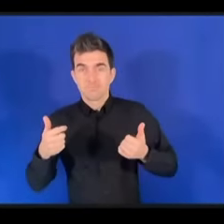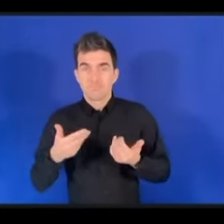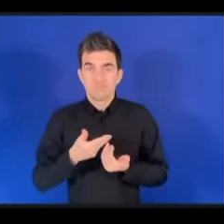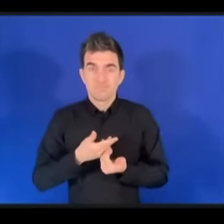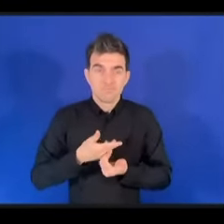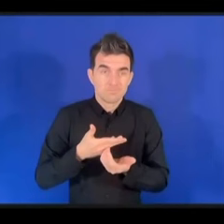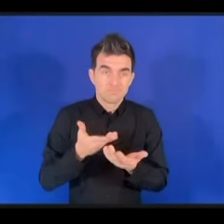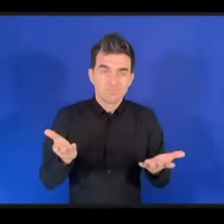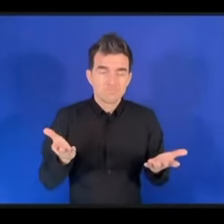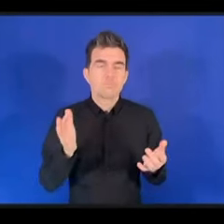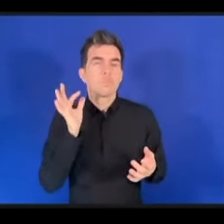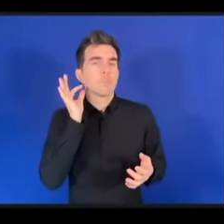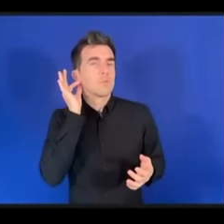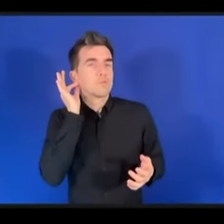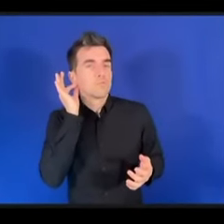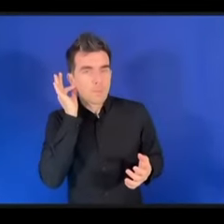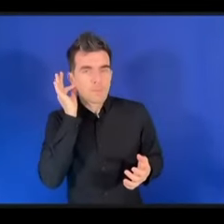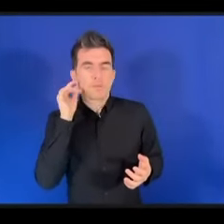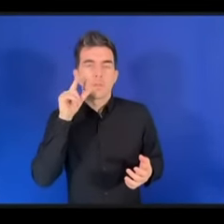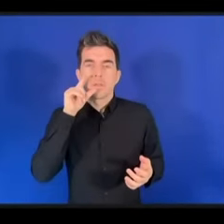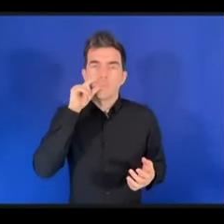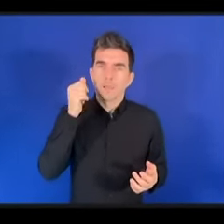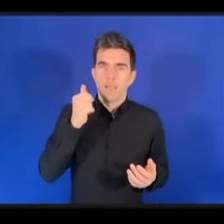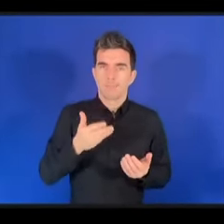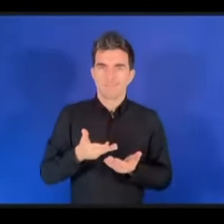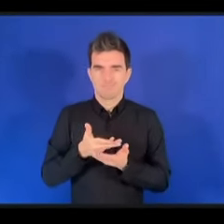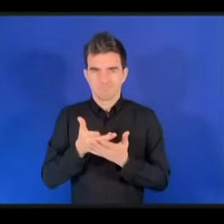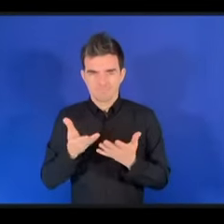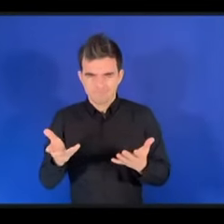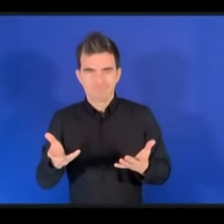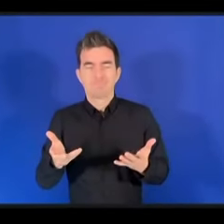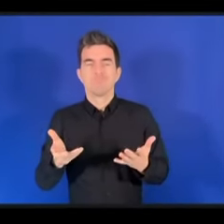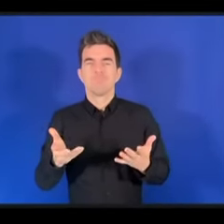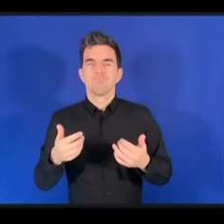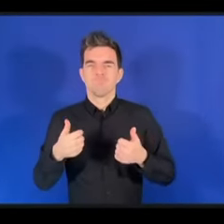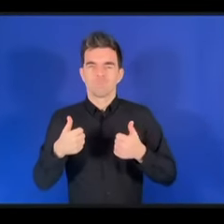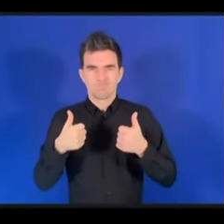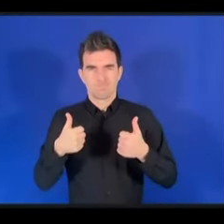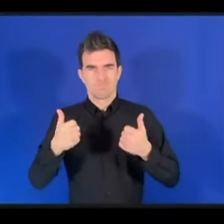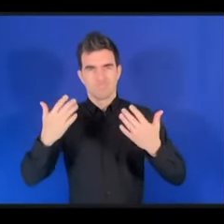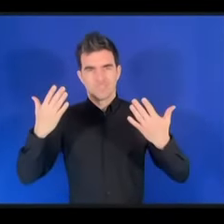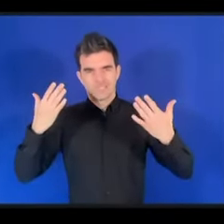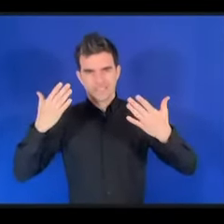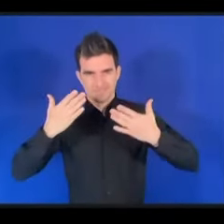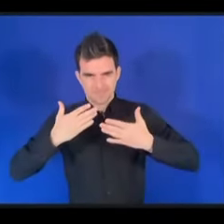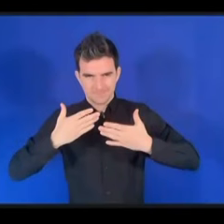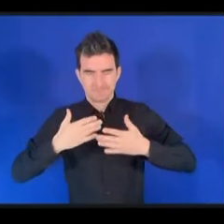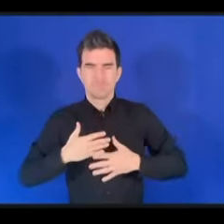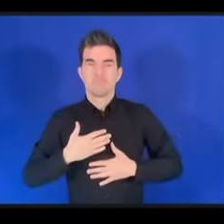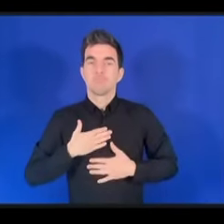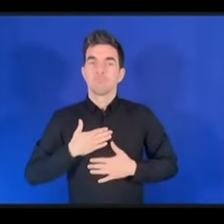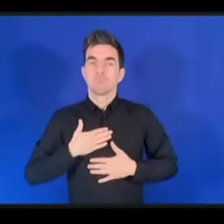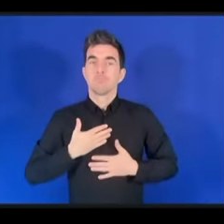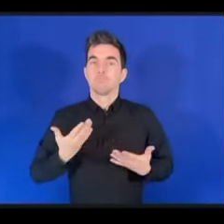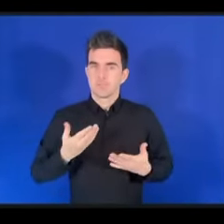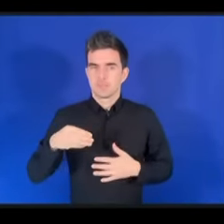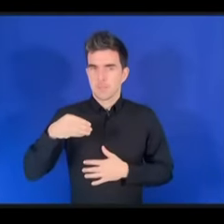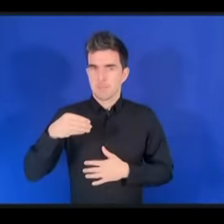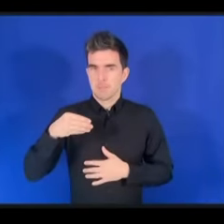Internal Affairs and Communications. The IGF Kyoto is about to finish its five-day program.